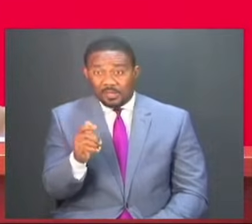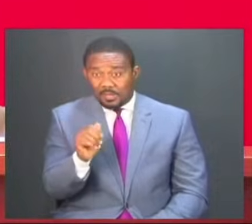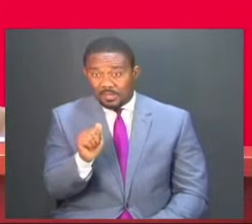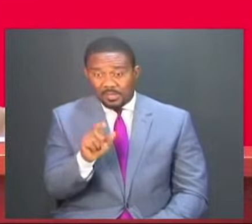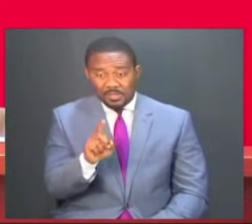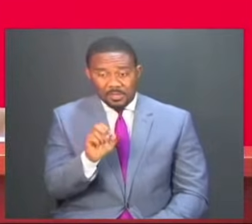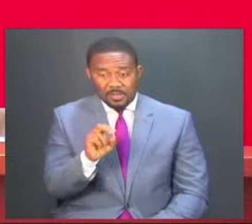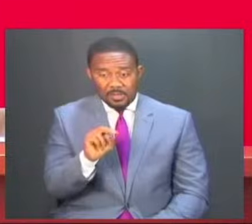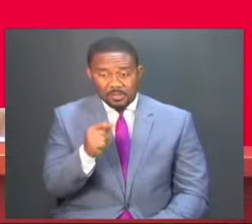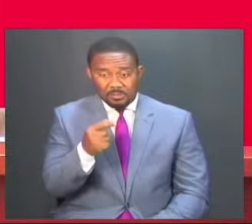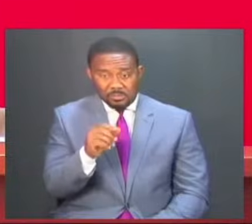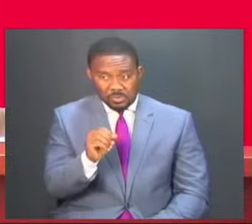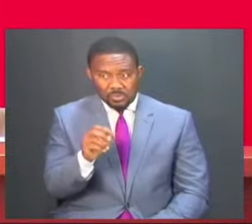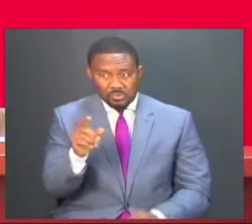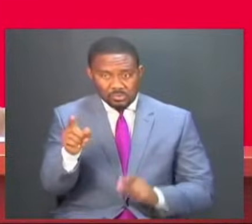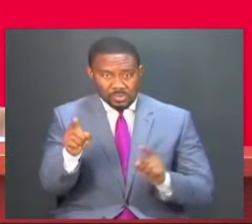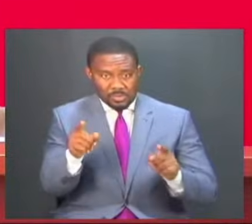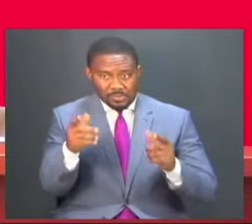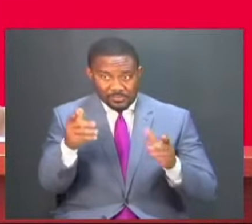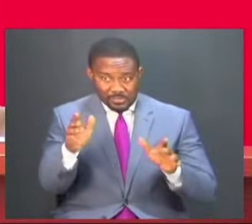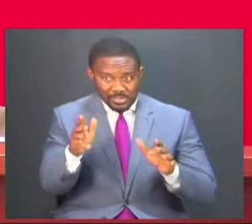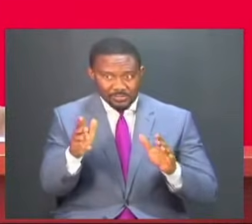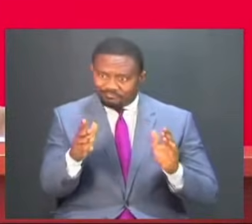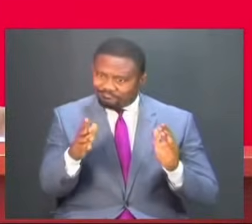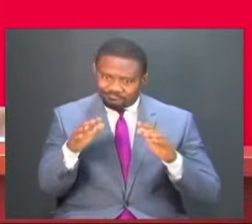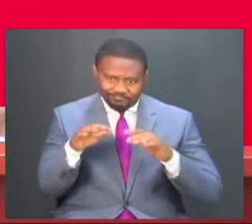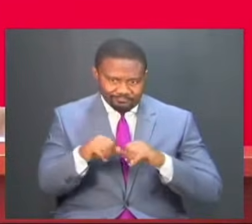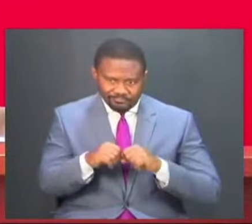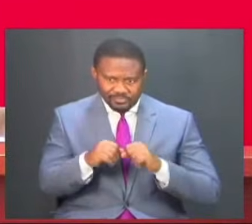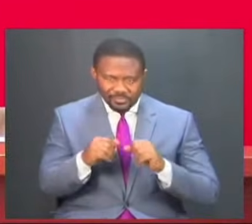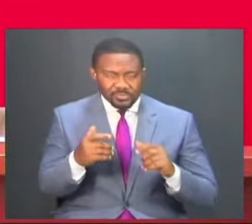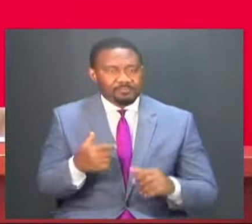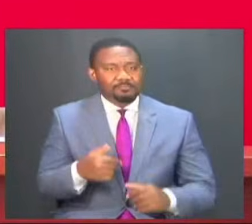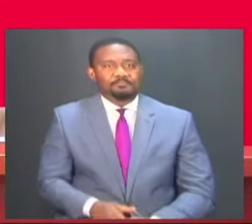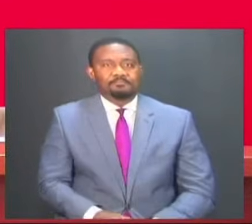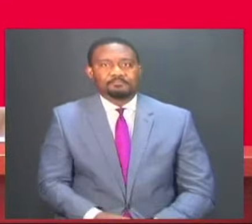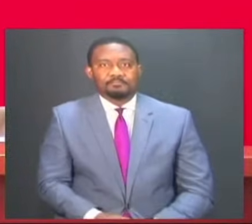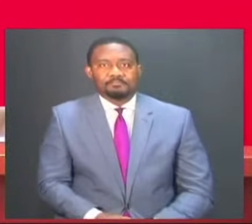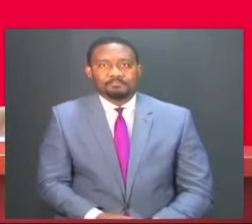Mr. Dr. Kabiru. Mr. Speaker, the